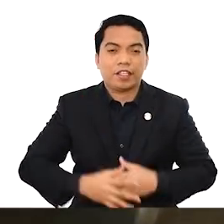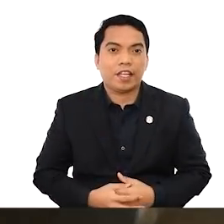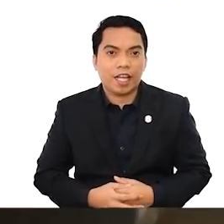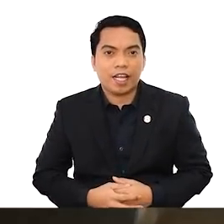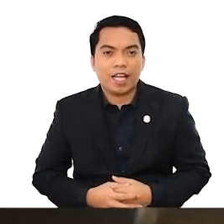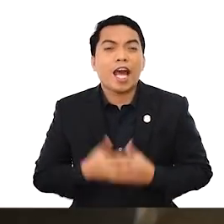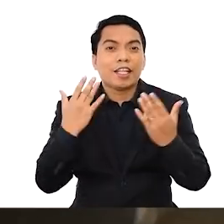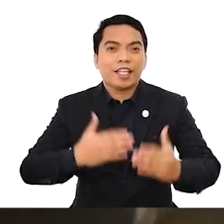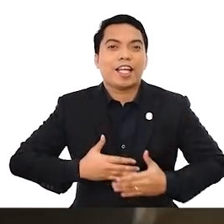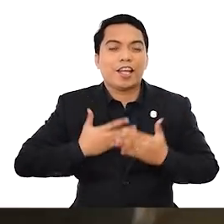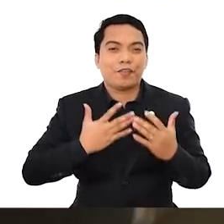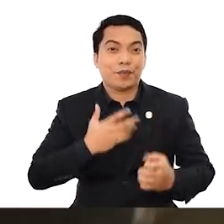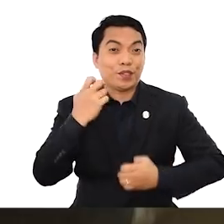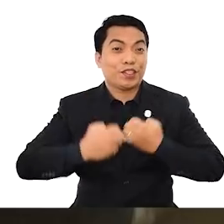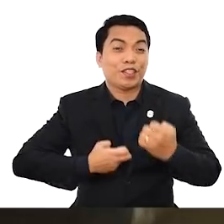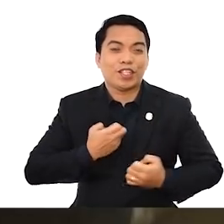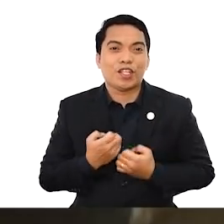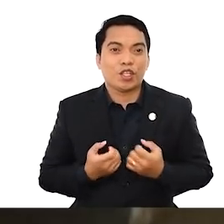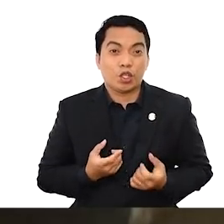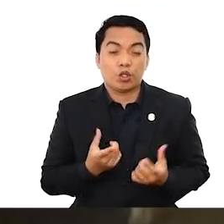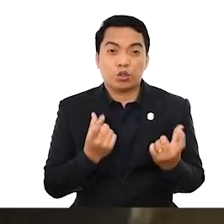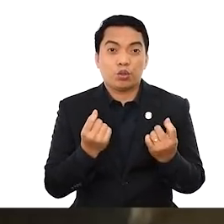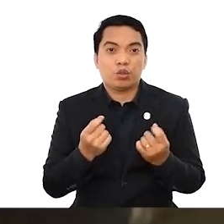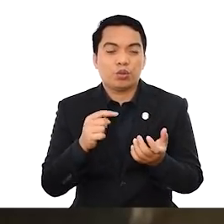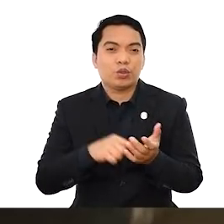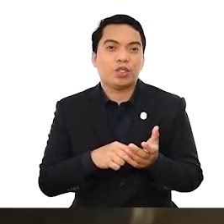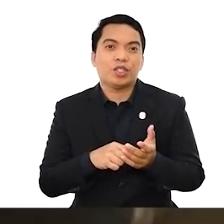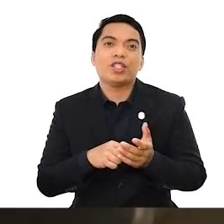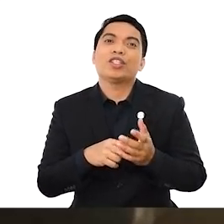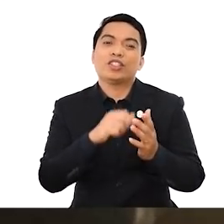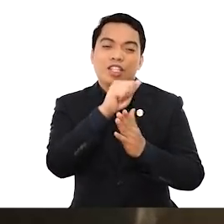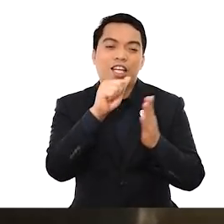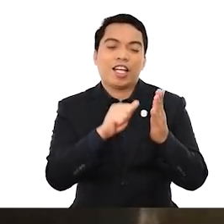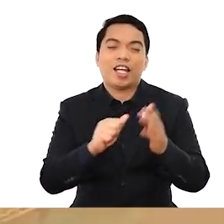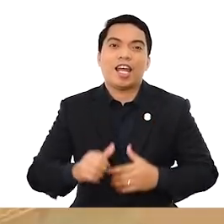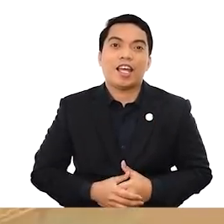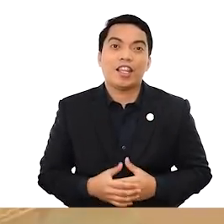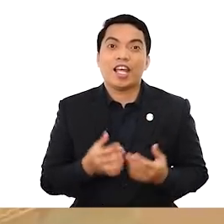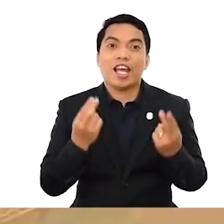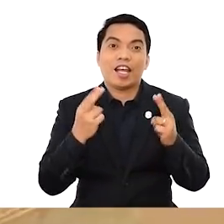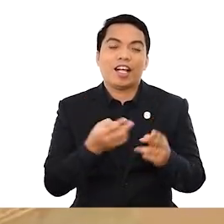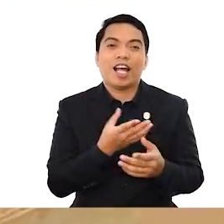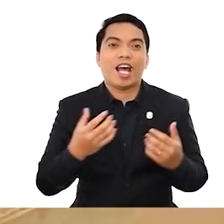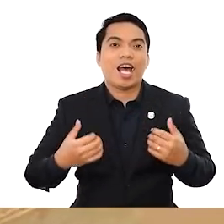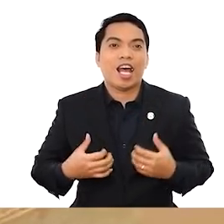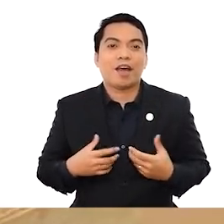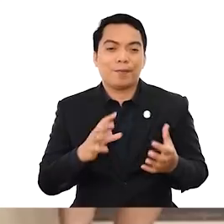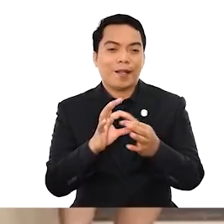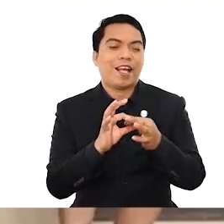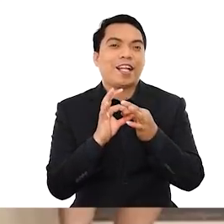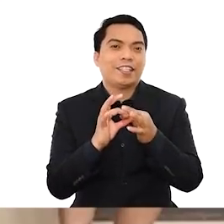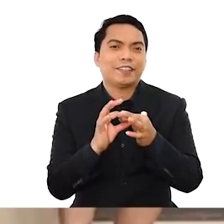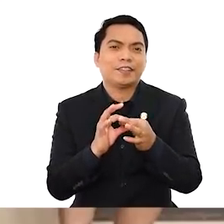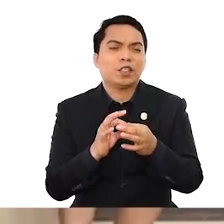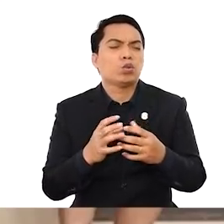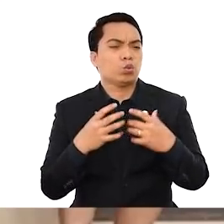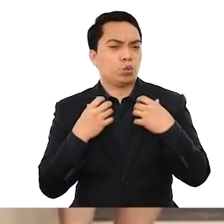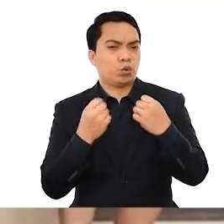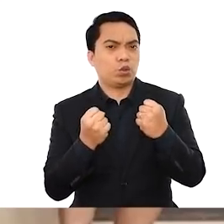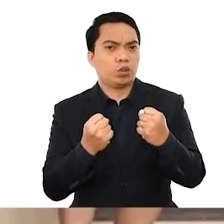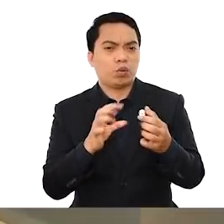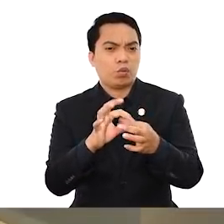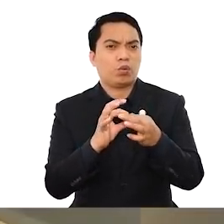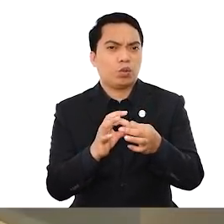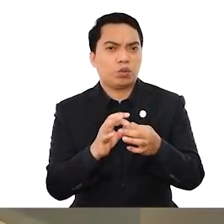lot of fun and excitement while doing their works of art. Even more so, they had a great time with one another that surely strengthened the